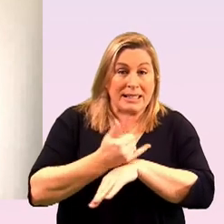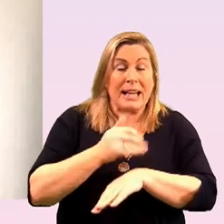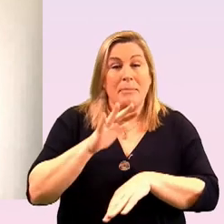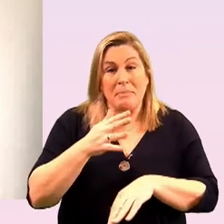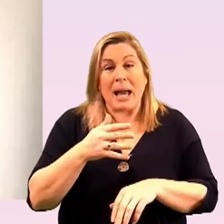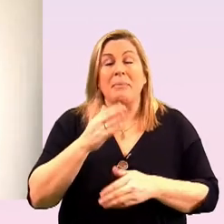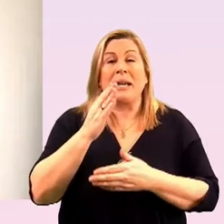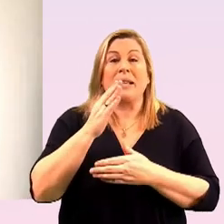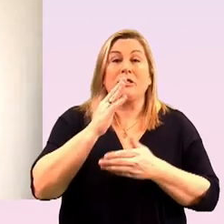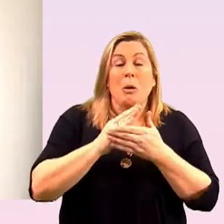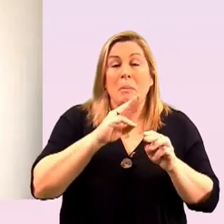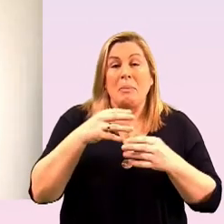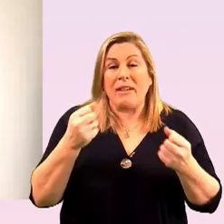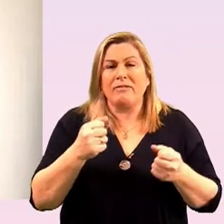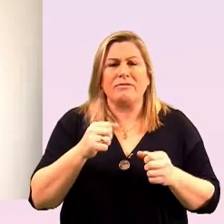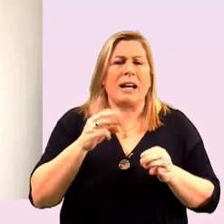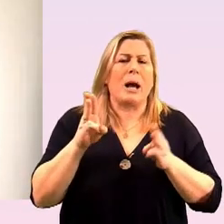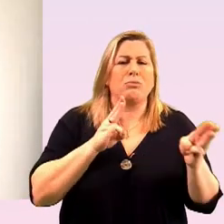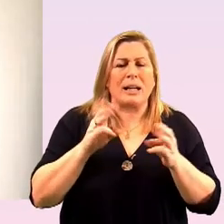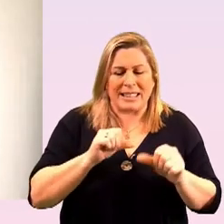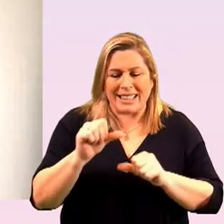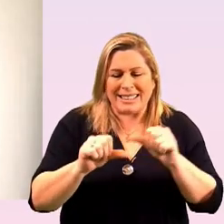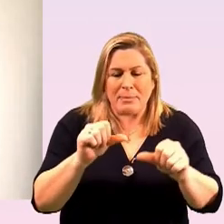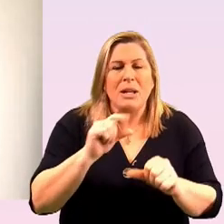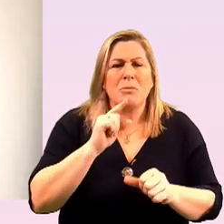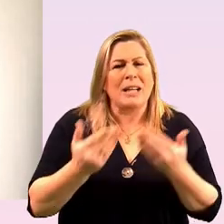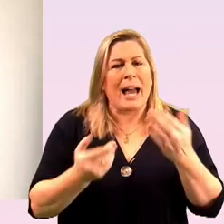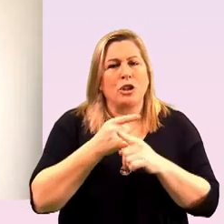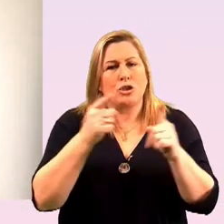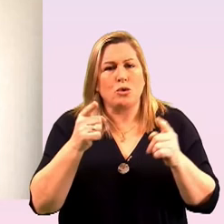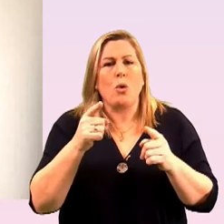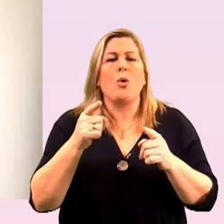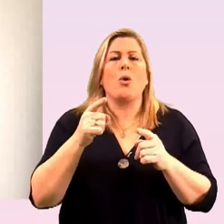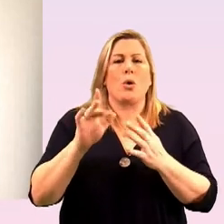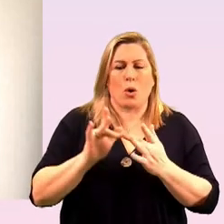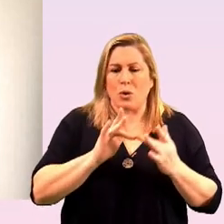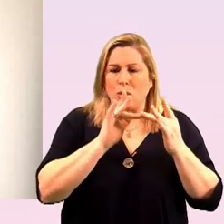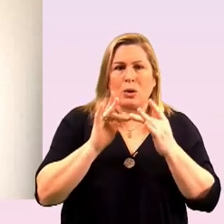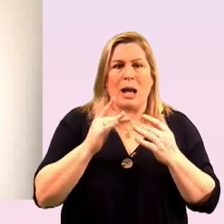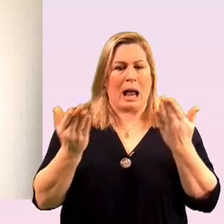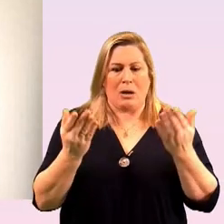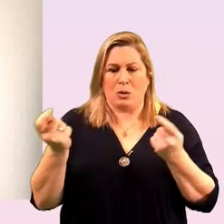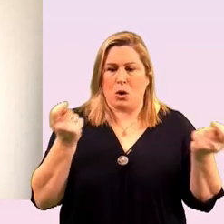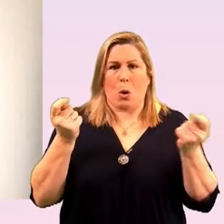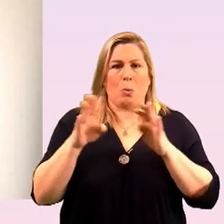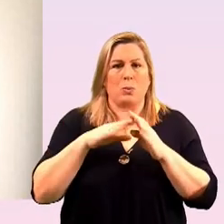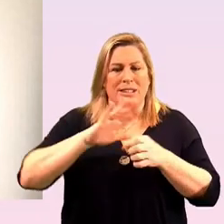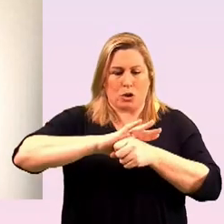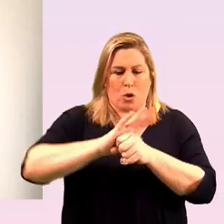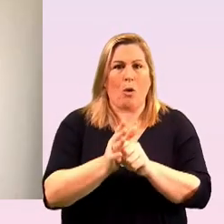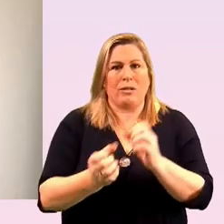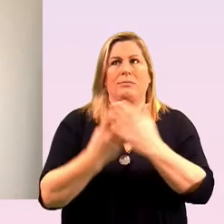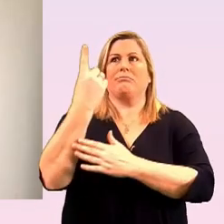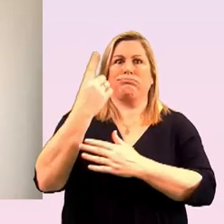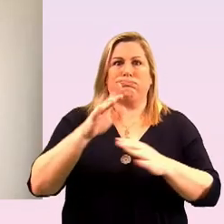practical steps, but how have your staff networks navigated COVID? How have you kind of kept your